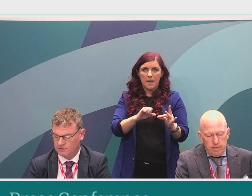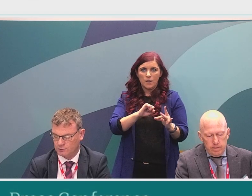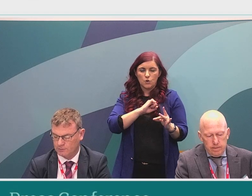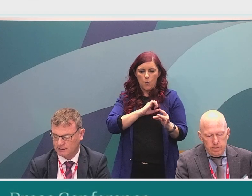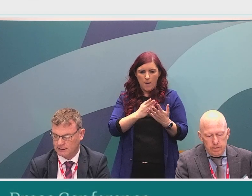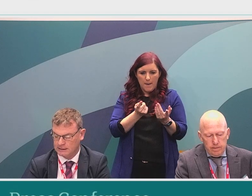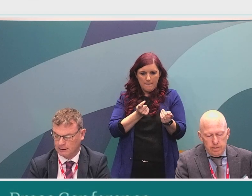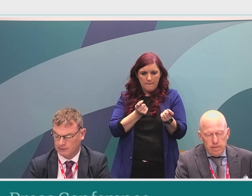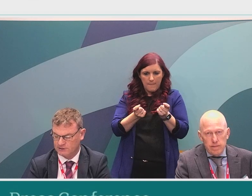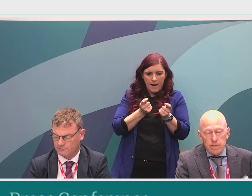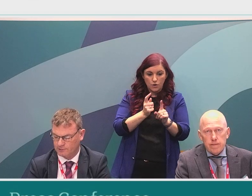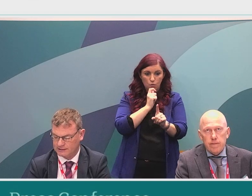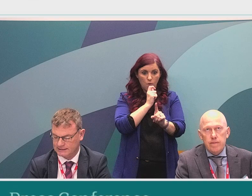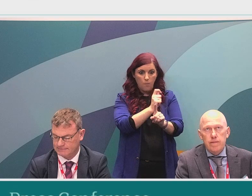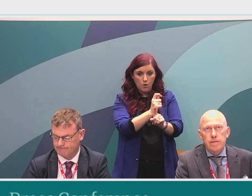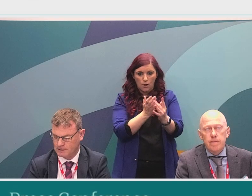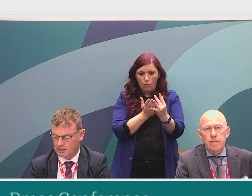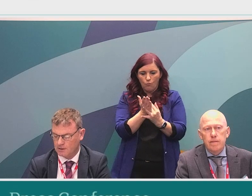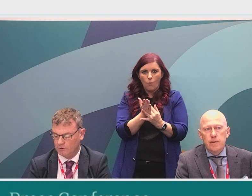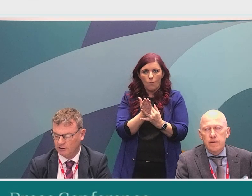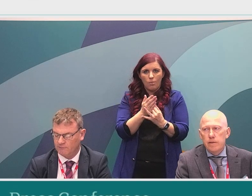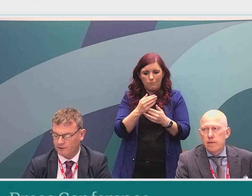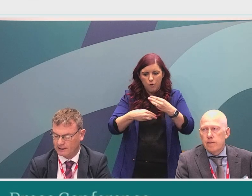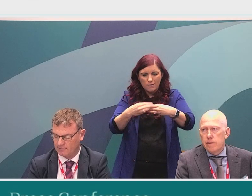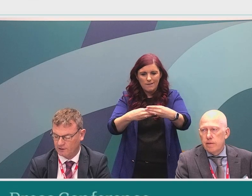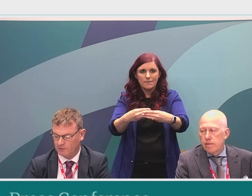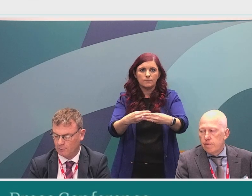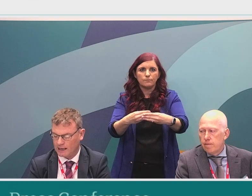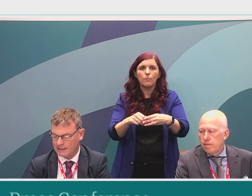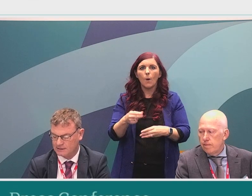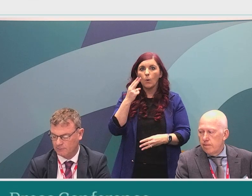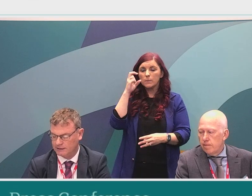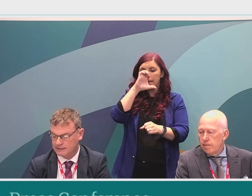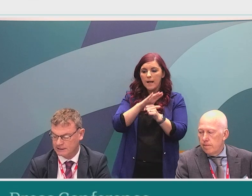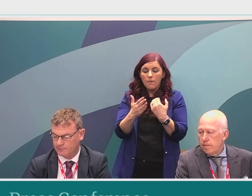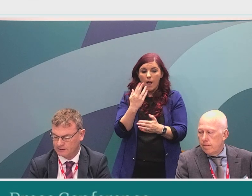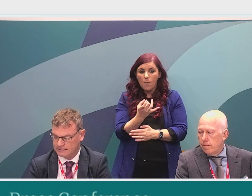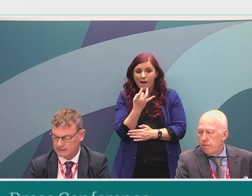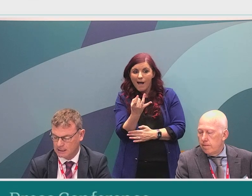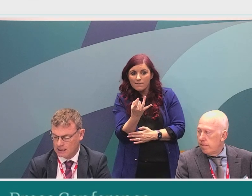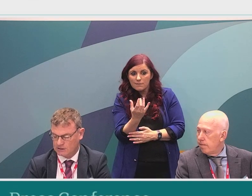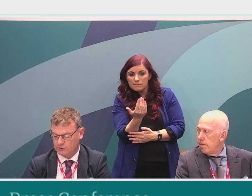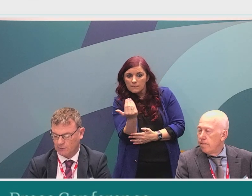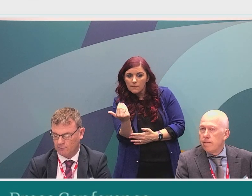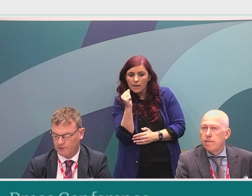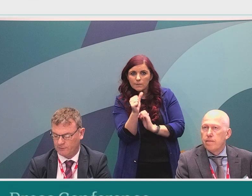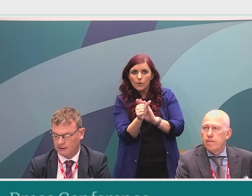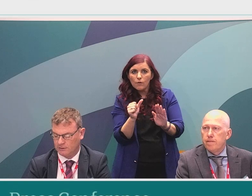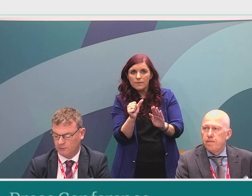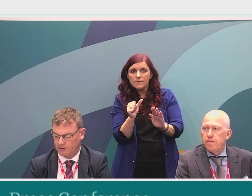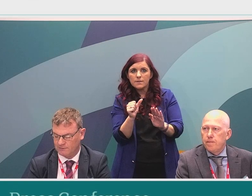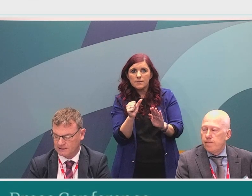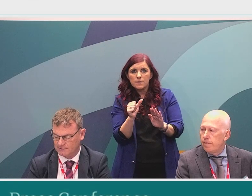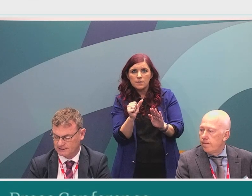managed throughout the kind of survey process. We need to be very careful about how we ask about these experiences, such that we better get